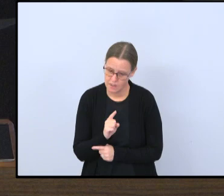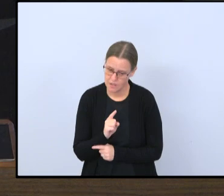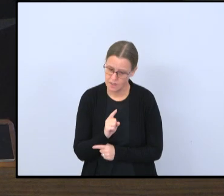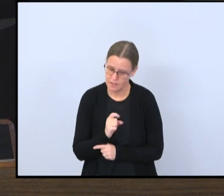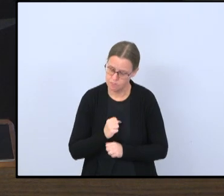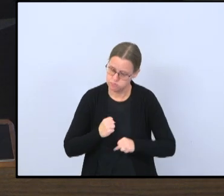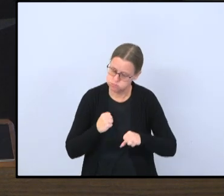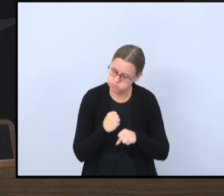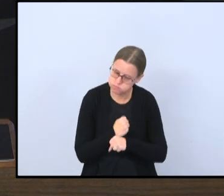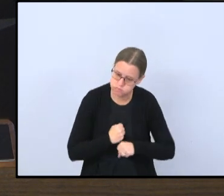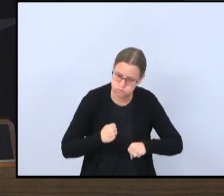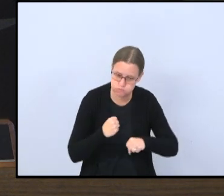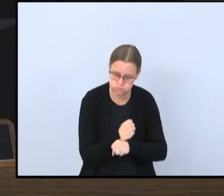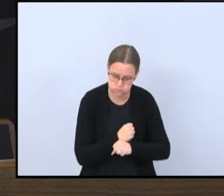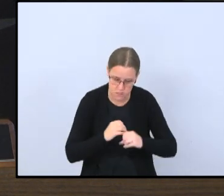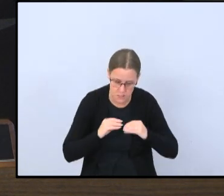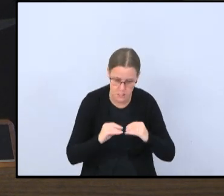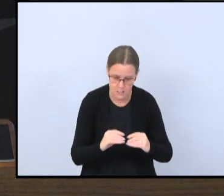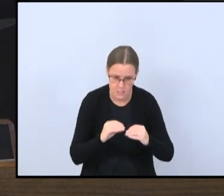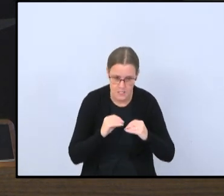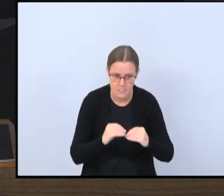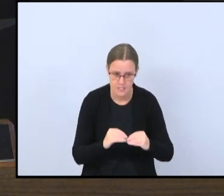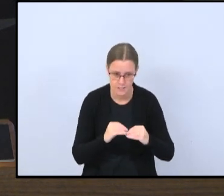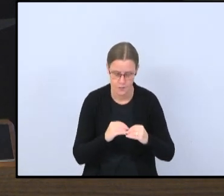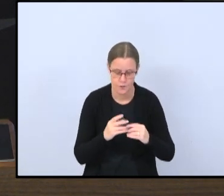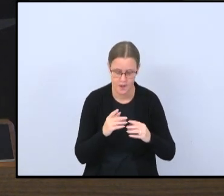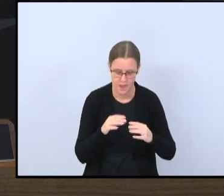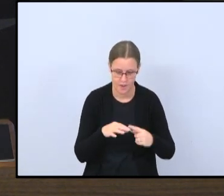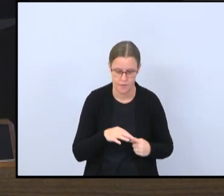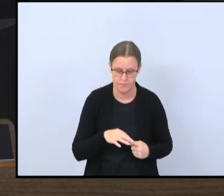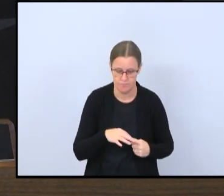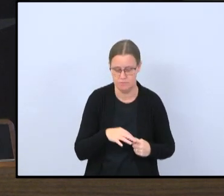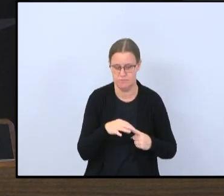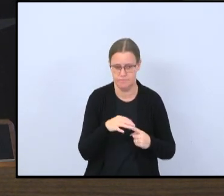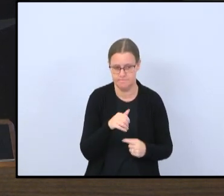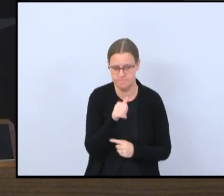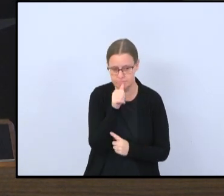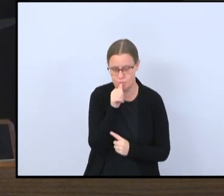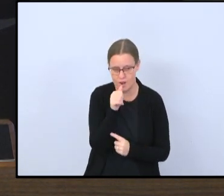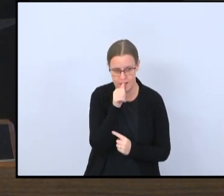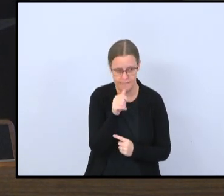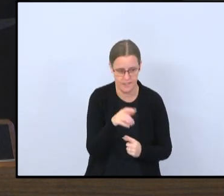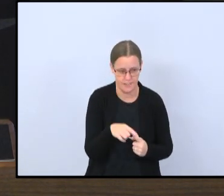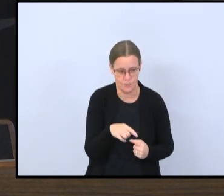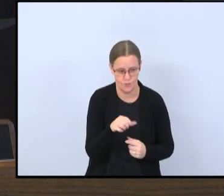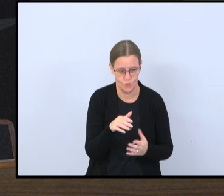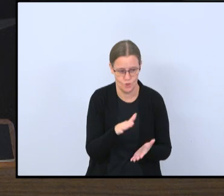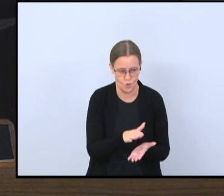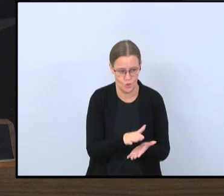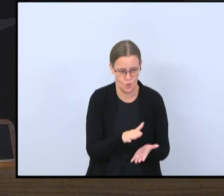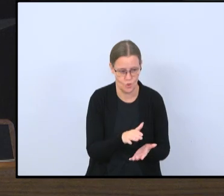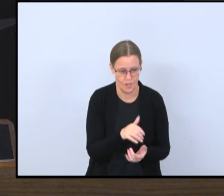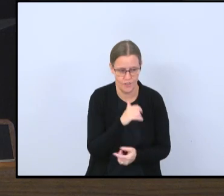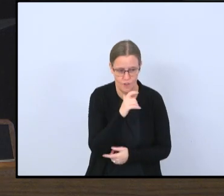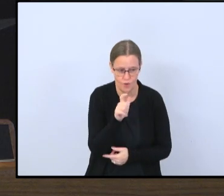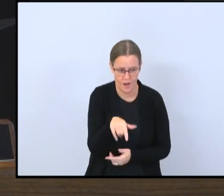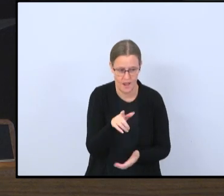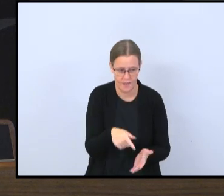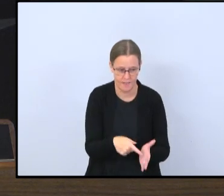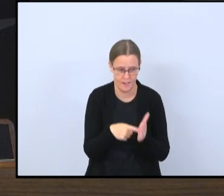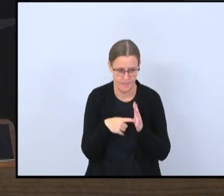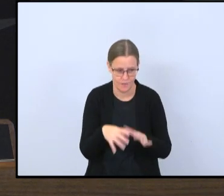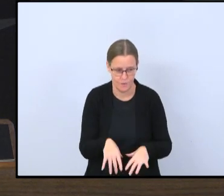hard to keep private schools exempt from the STAR test or from any public accountability